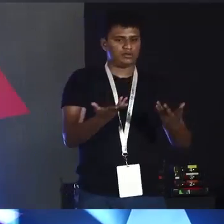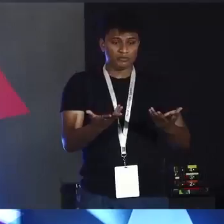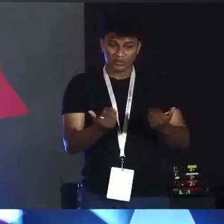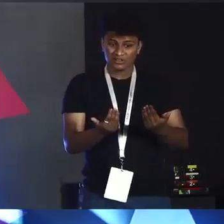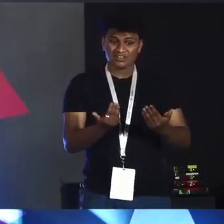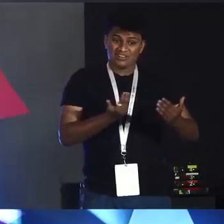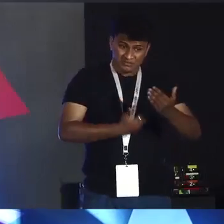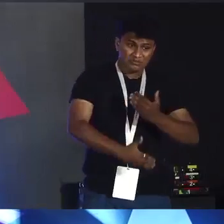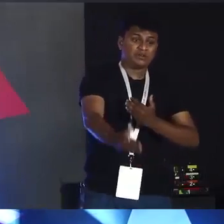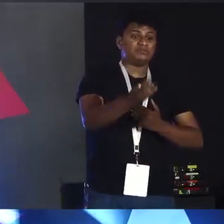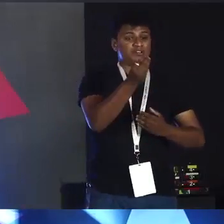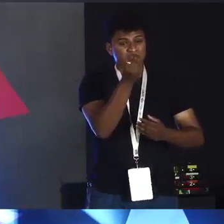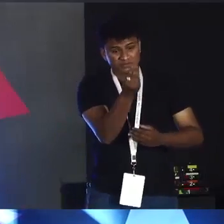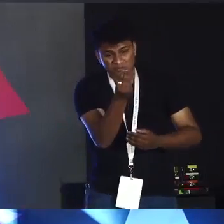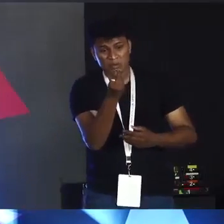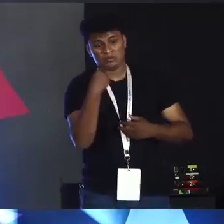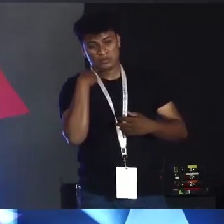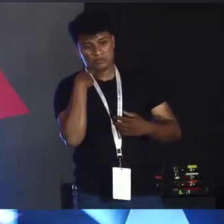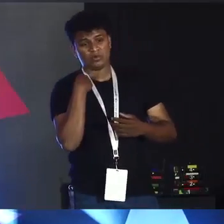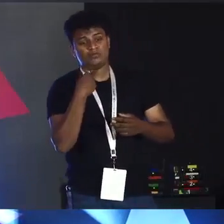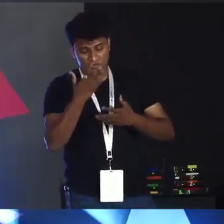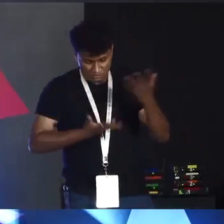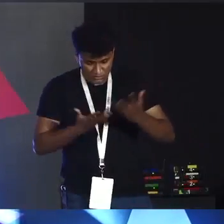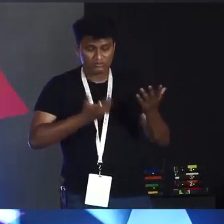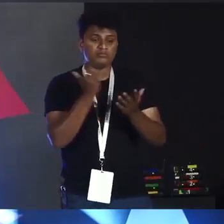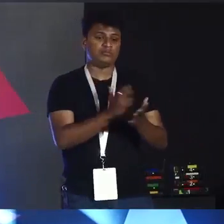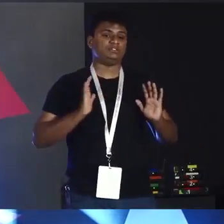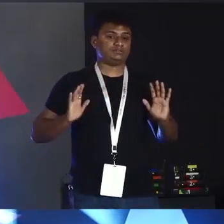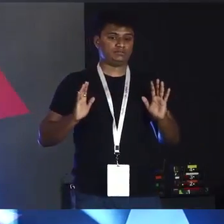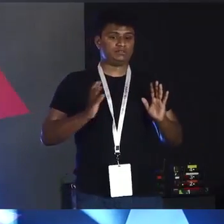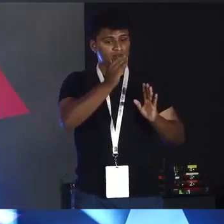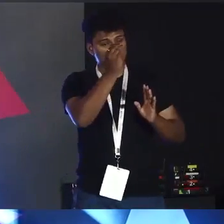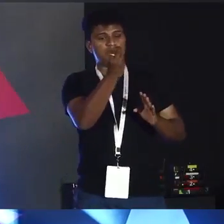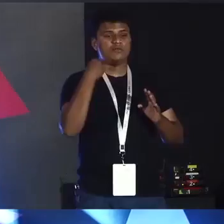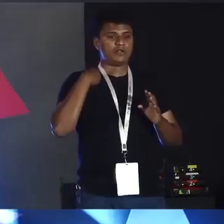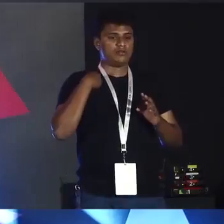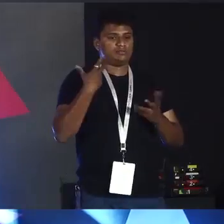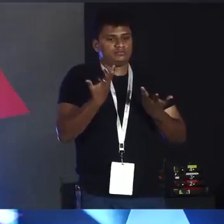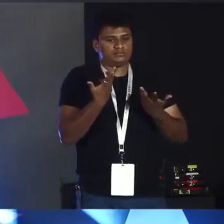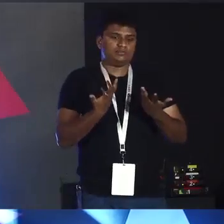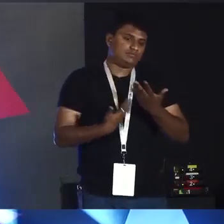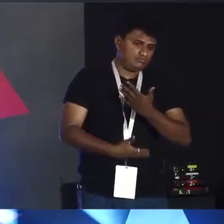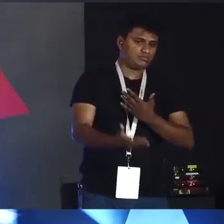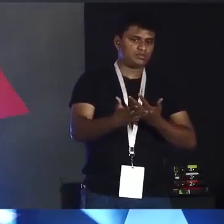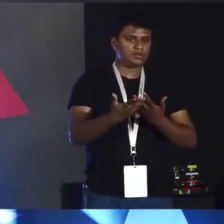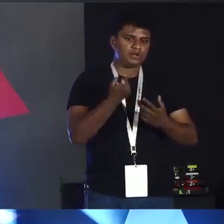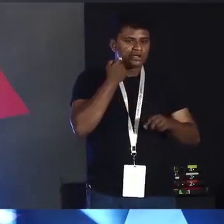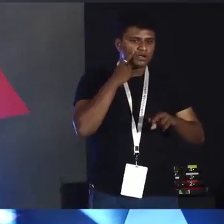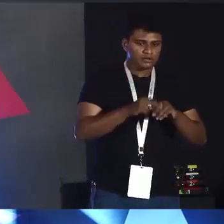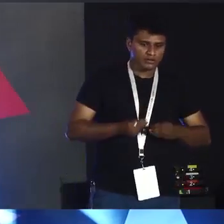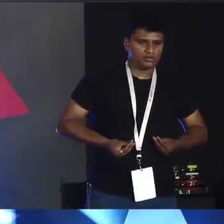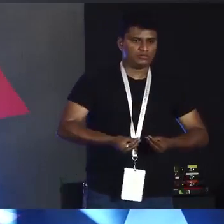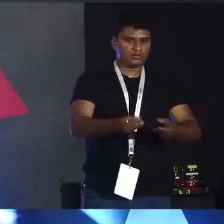also start talking about certain issues which otherwise are very taboo issues. Just giving a wheelchair is not